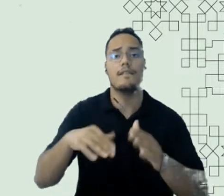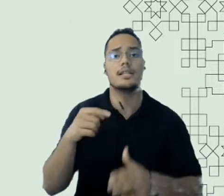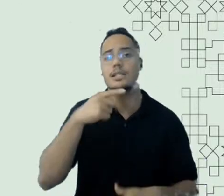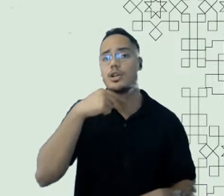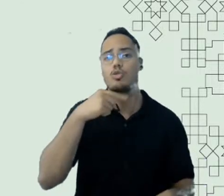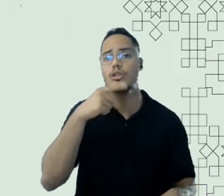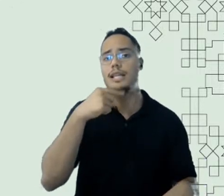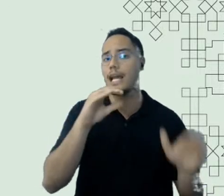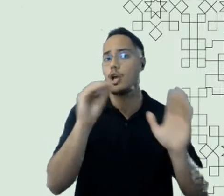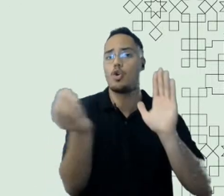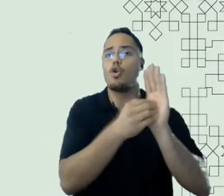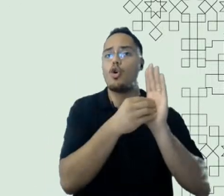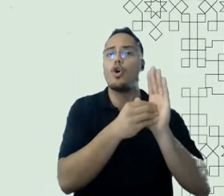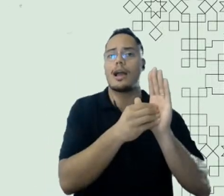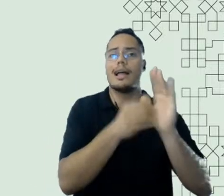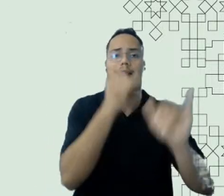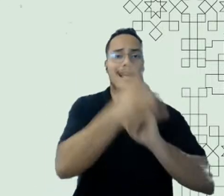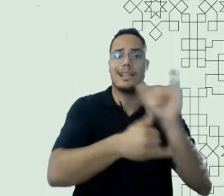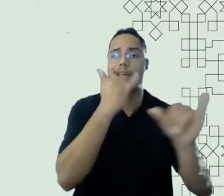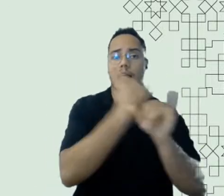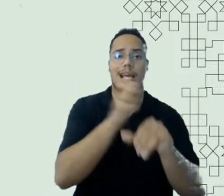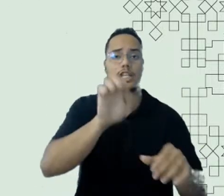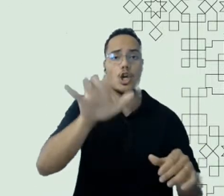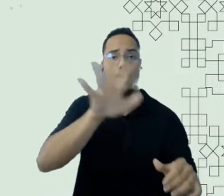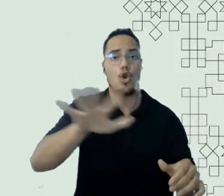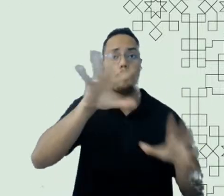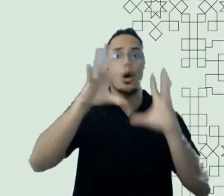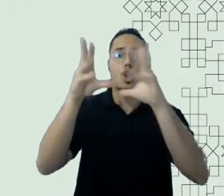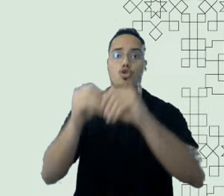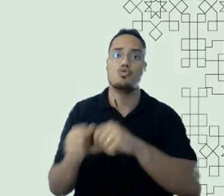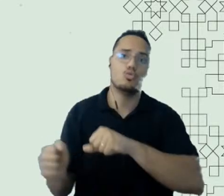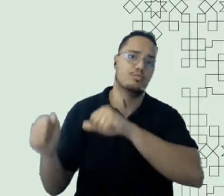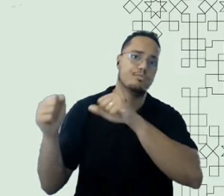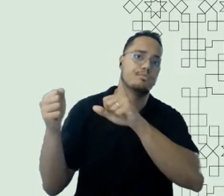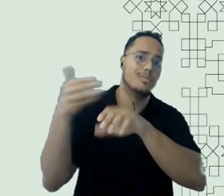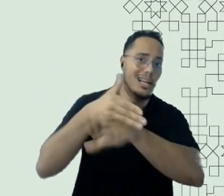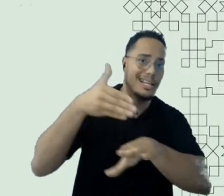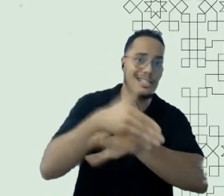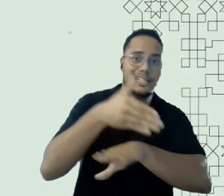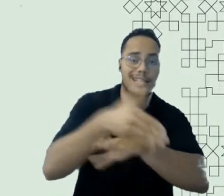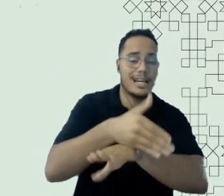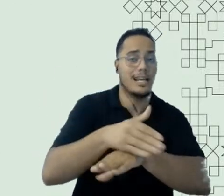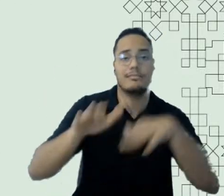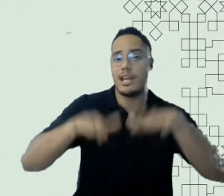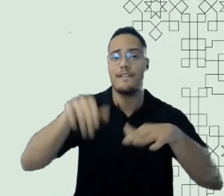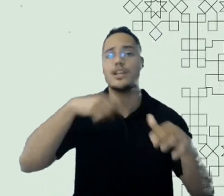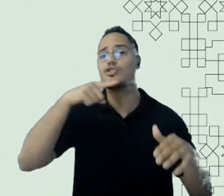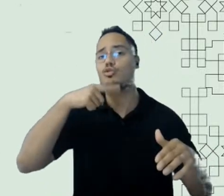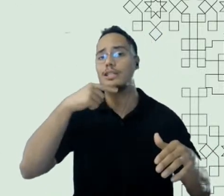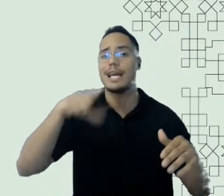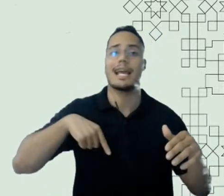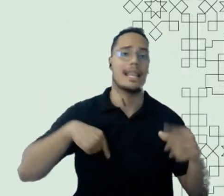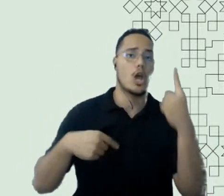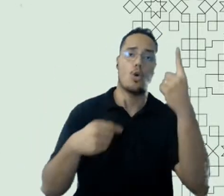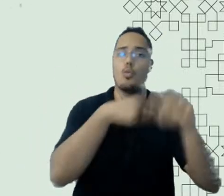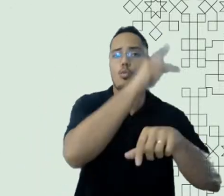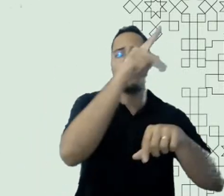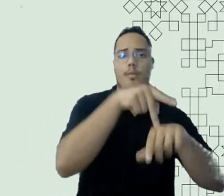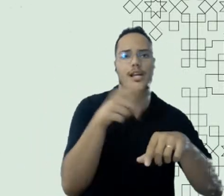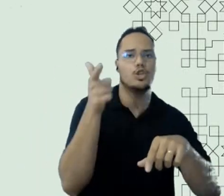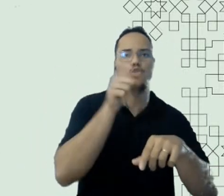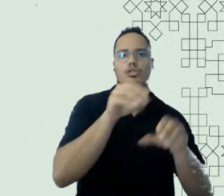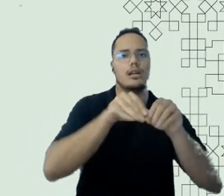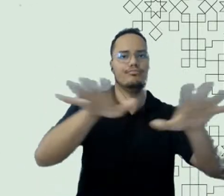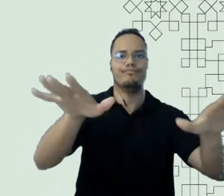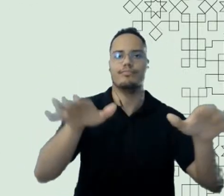that issue imperfectly, but to some extent. The second objective I said was to achieve better exceptions. So